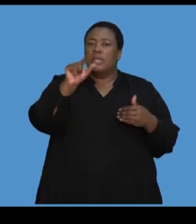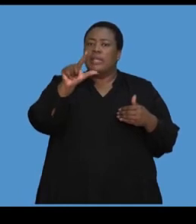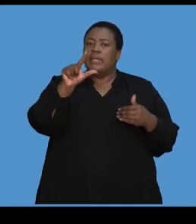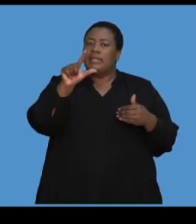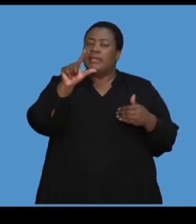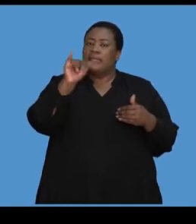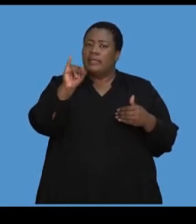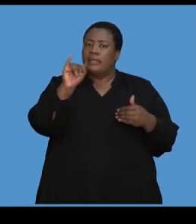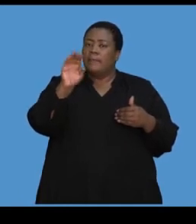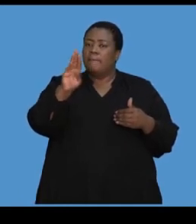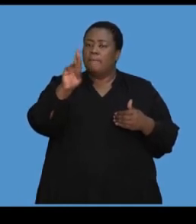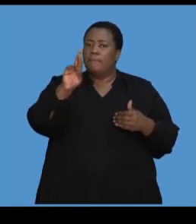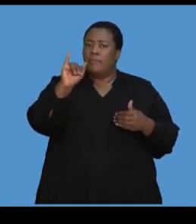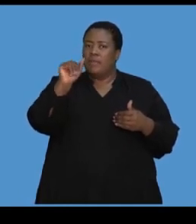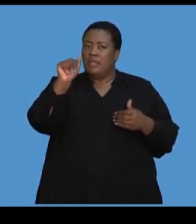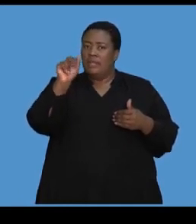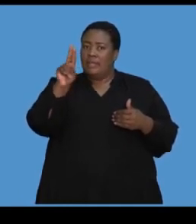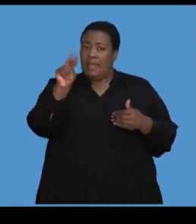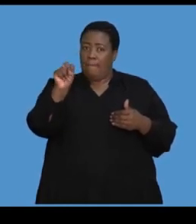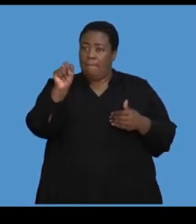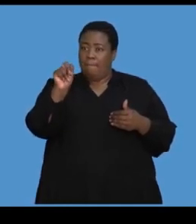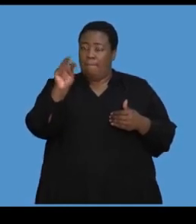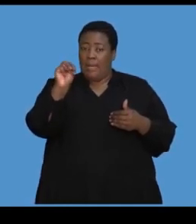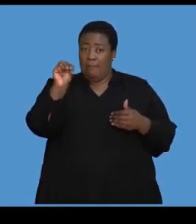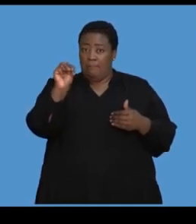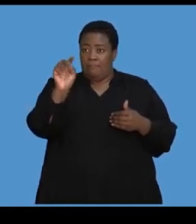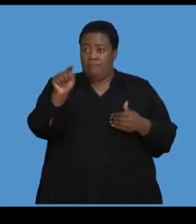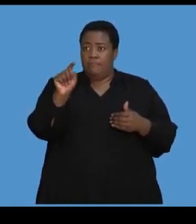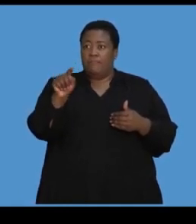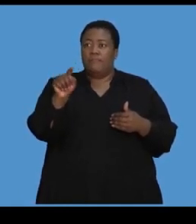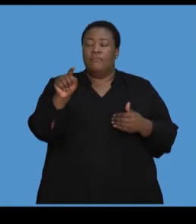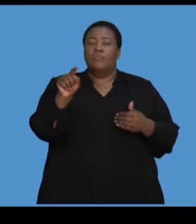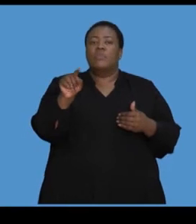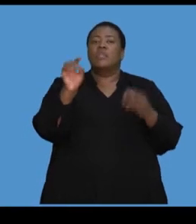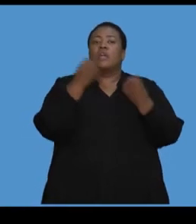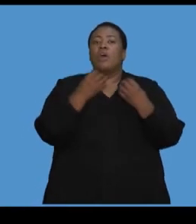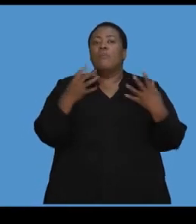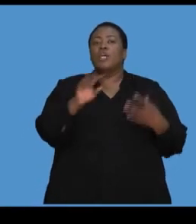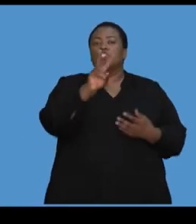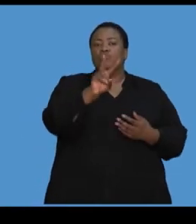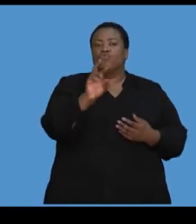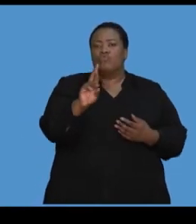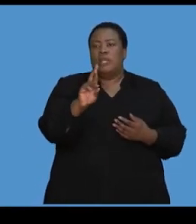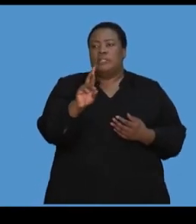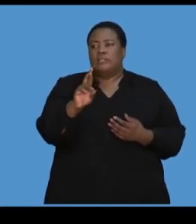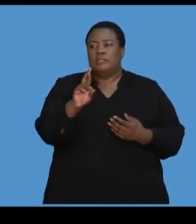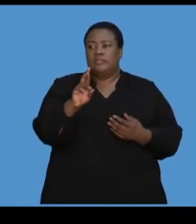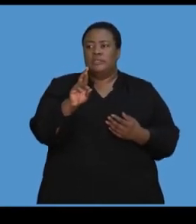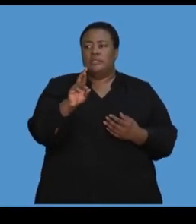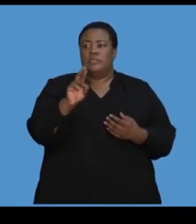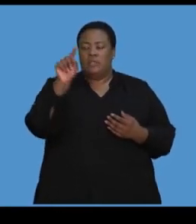was when the yen, it went for 1 yen as to 2 rands at a quantity